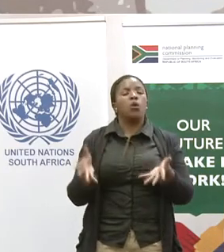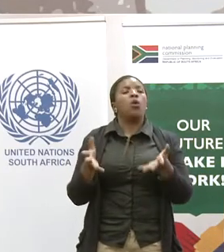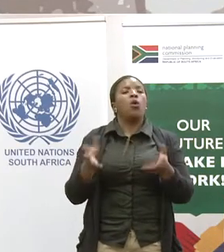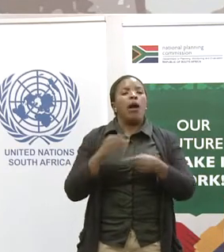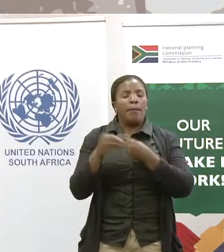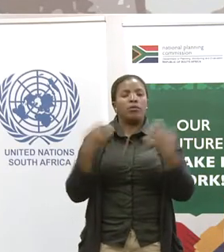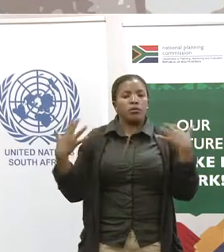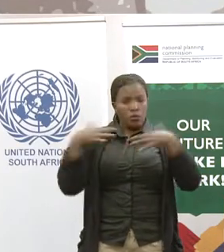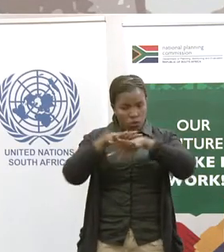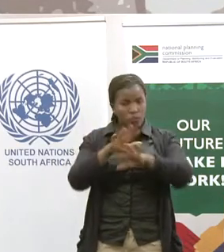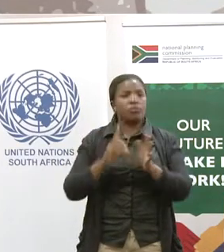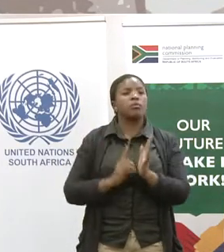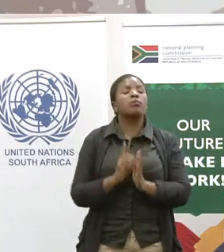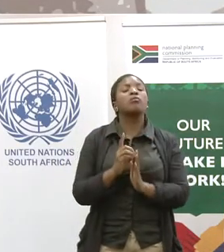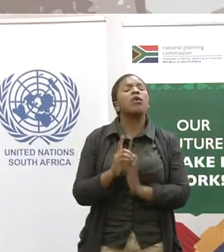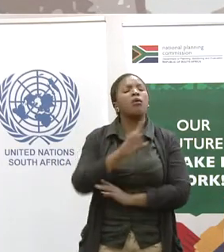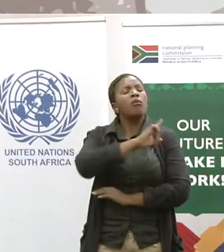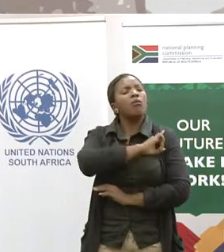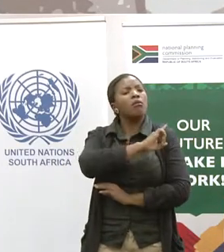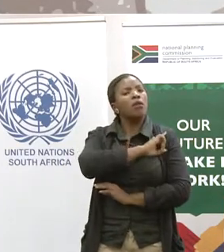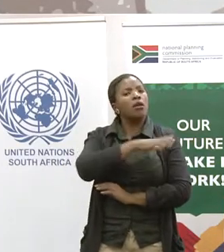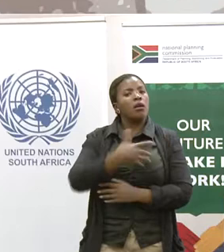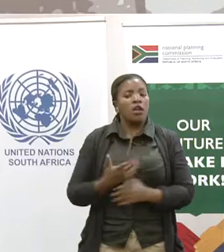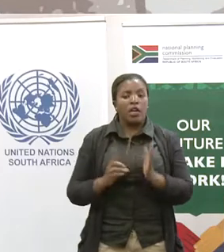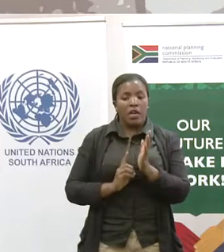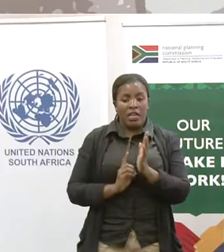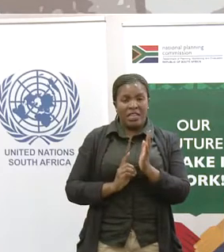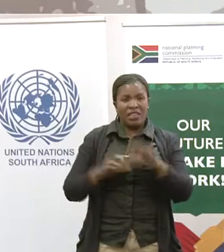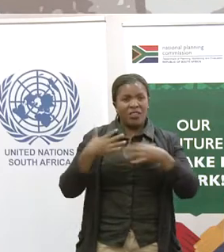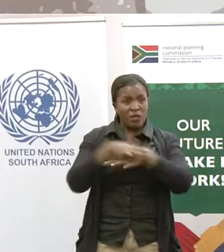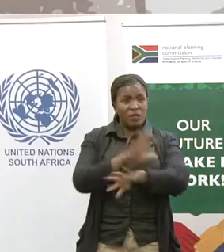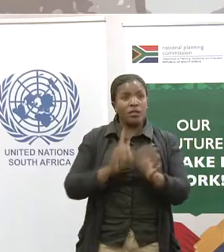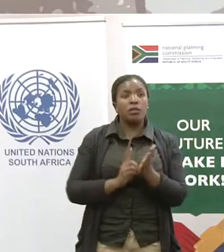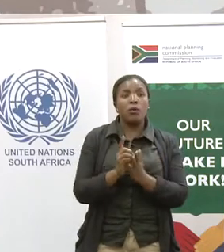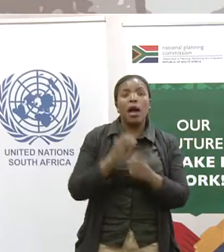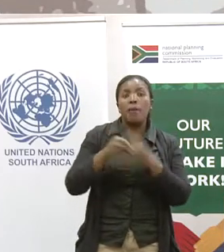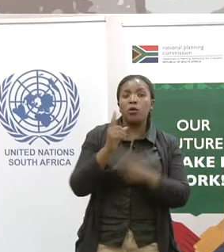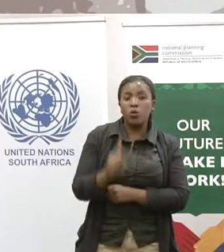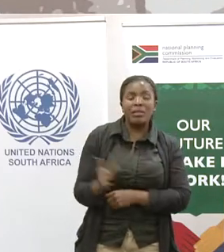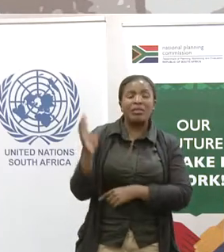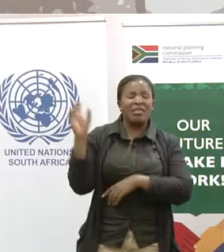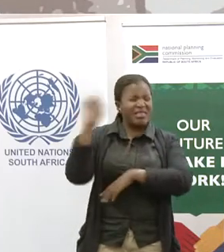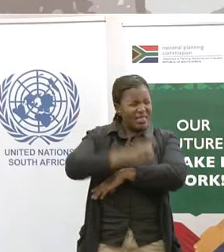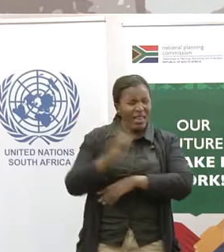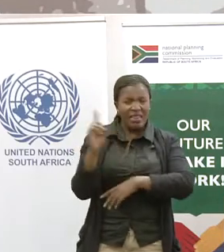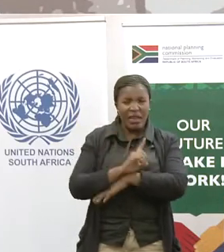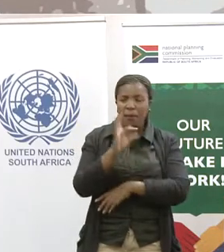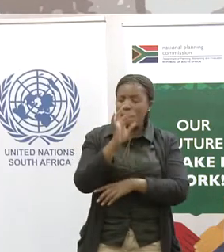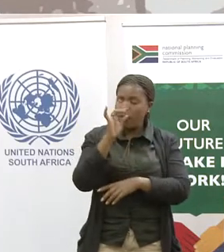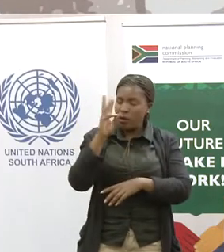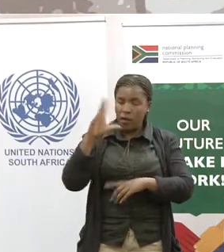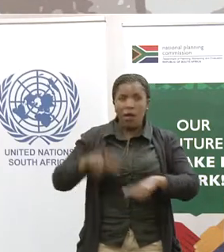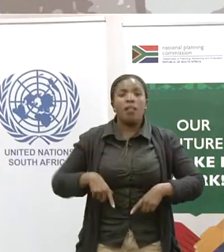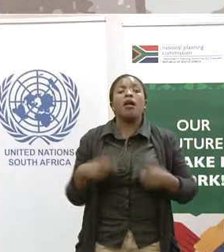inclusive development, because inclusive development is about your everyday life. And when people